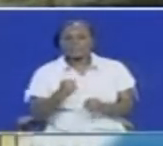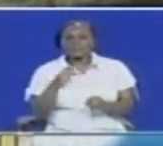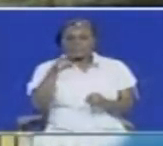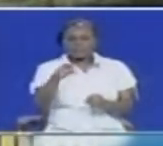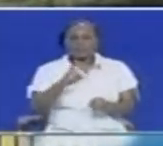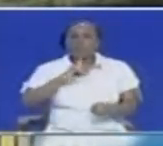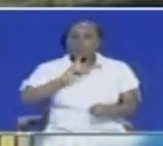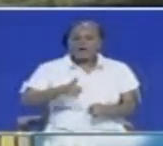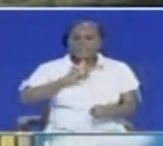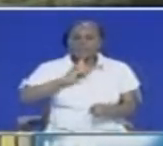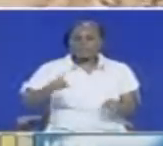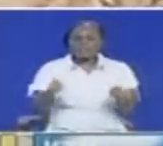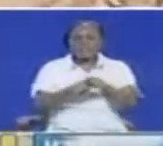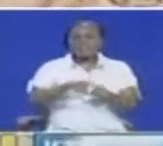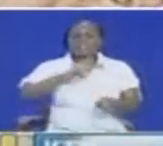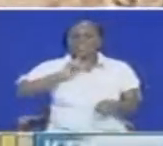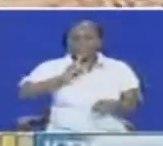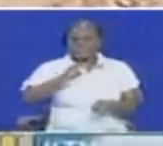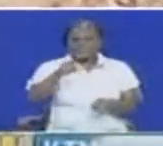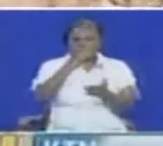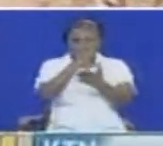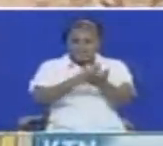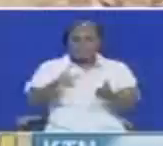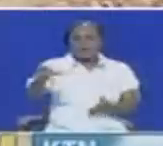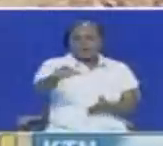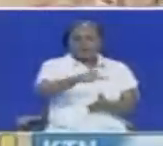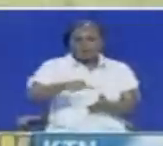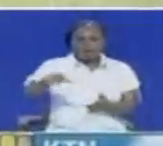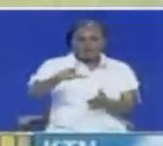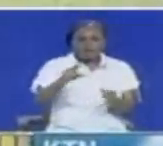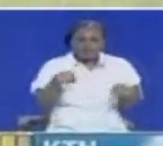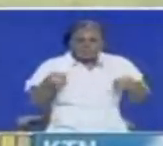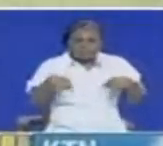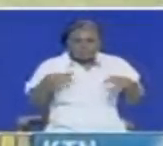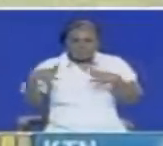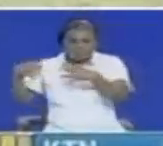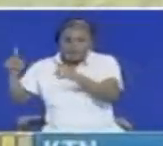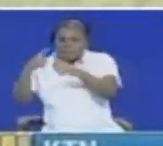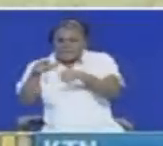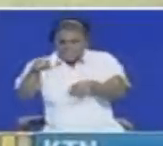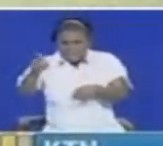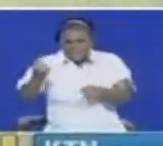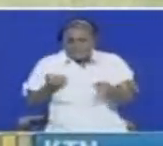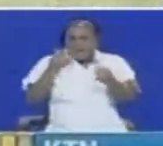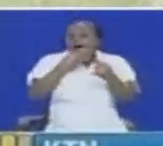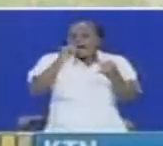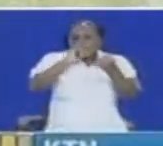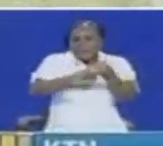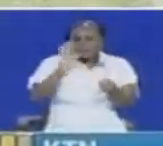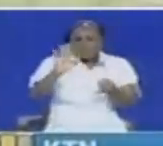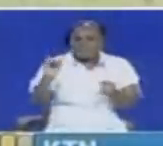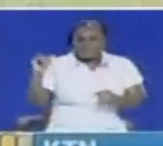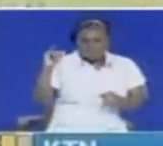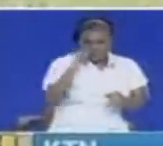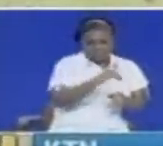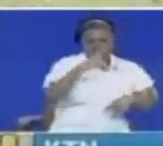and occasional threats, Passion says some locals chickened out and left, but she and her husband opted to stay back and fight.